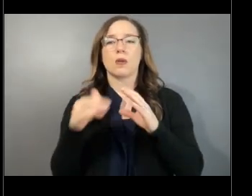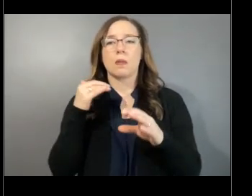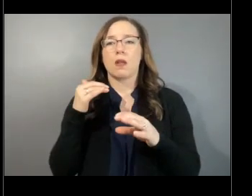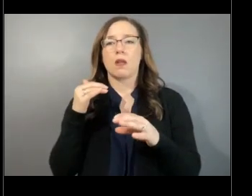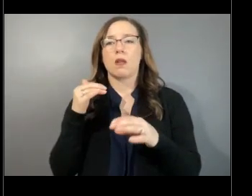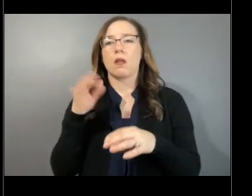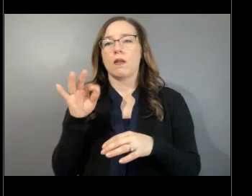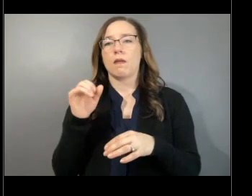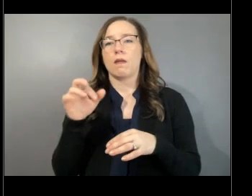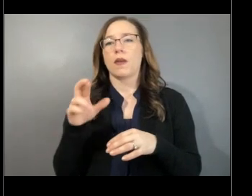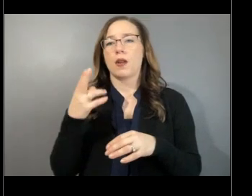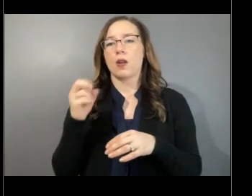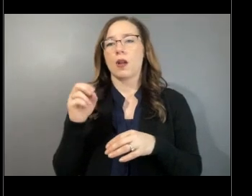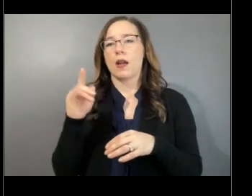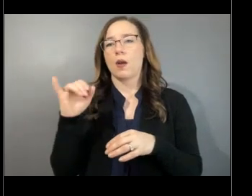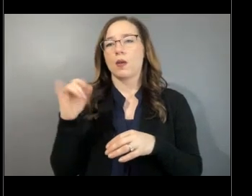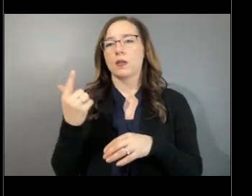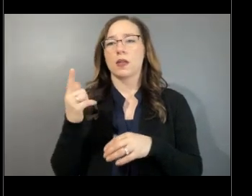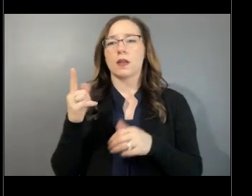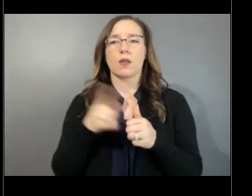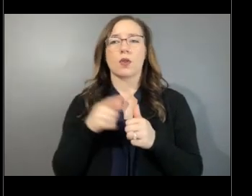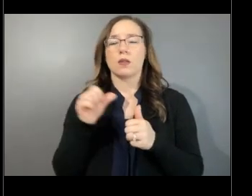at